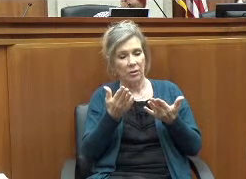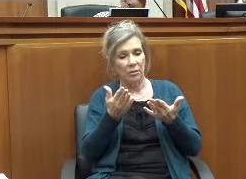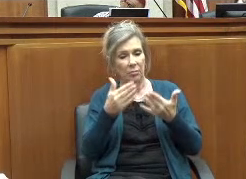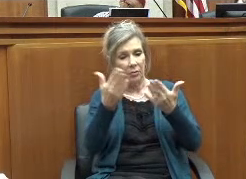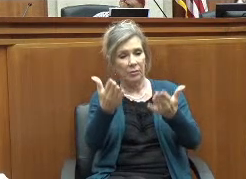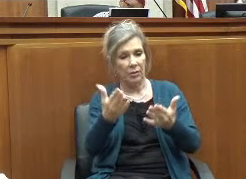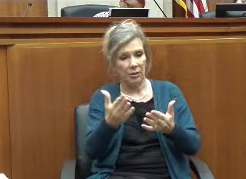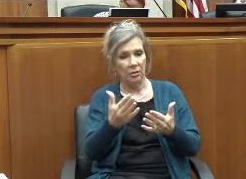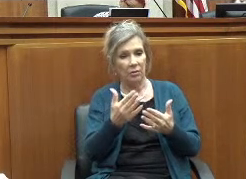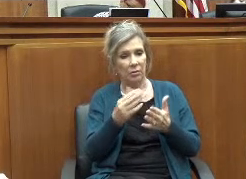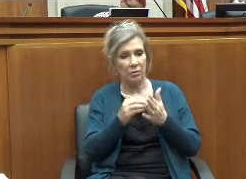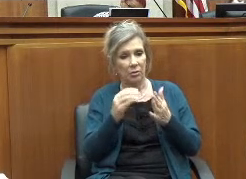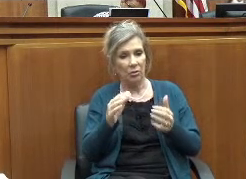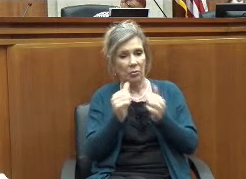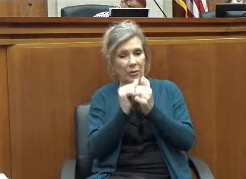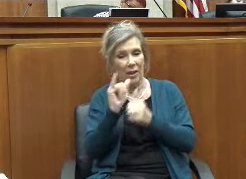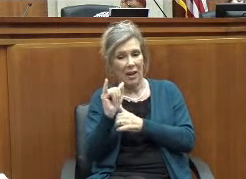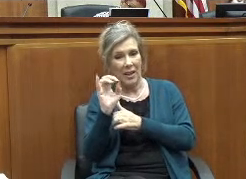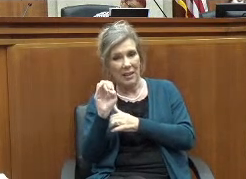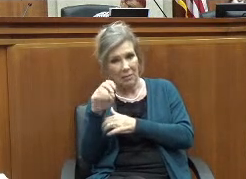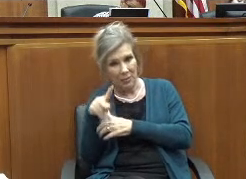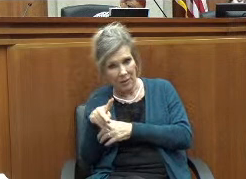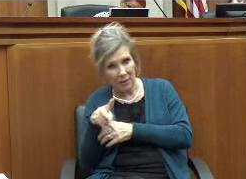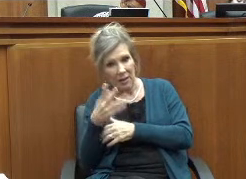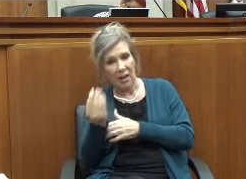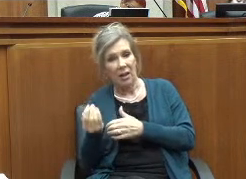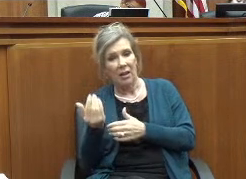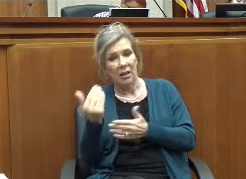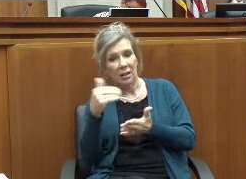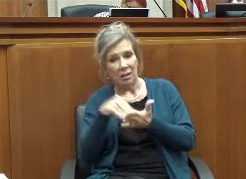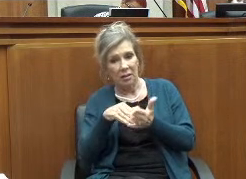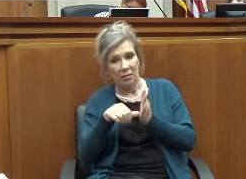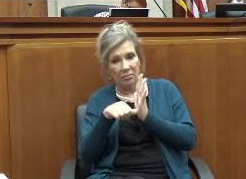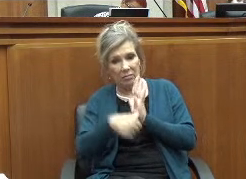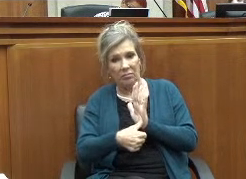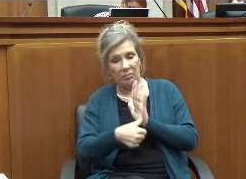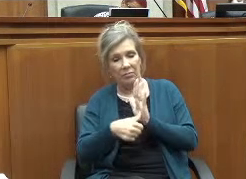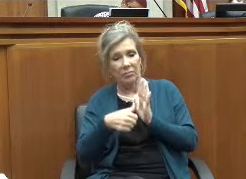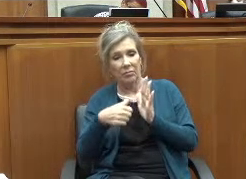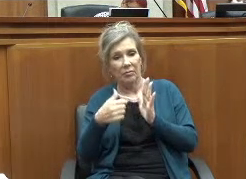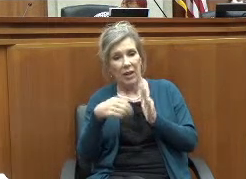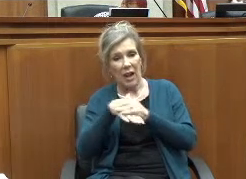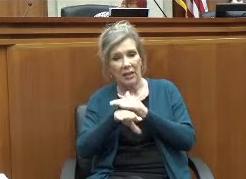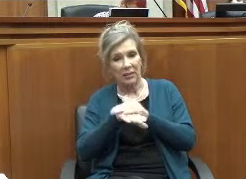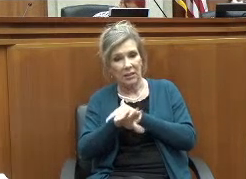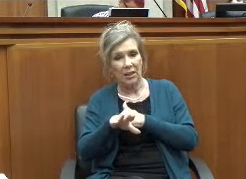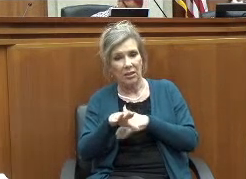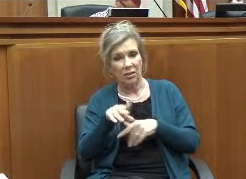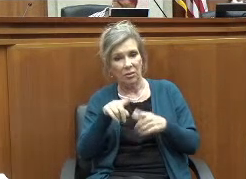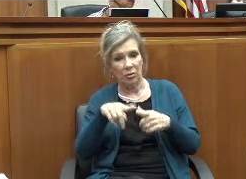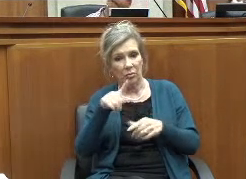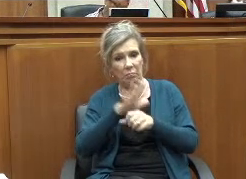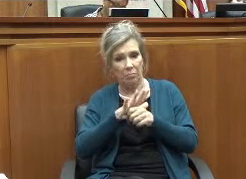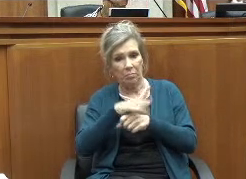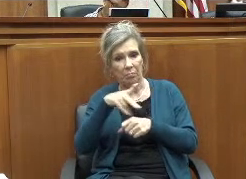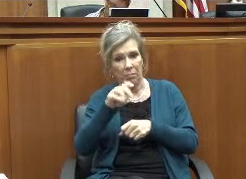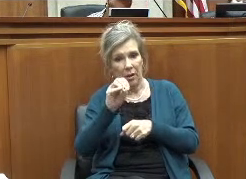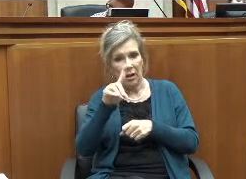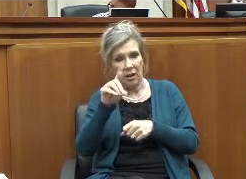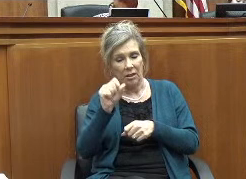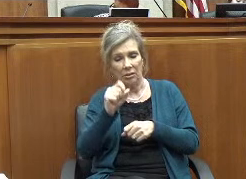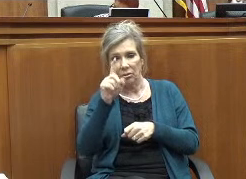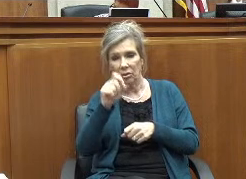right? That they reiterate that access to learning pods should not be denied students based on